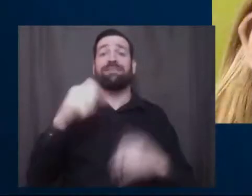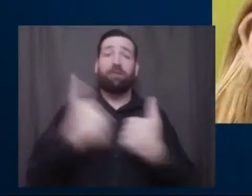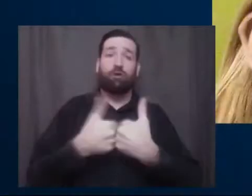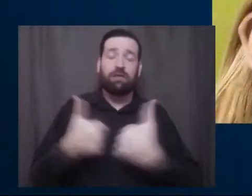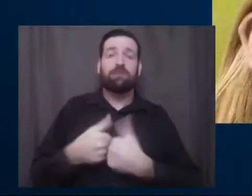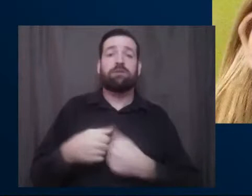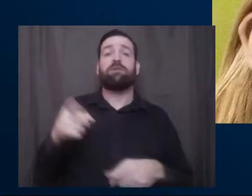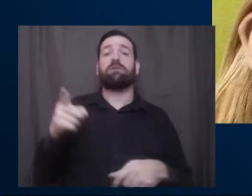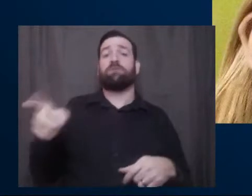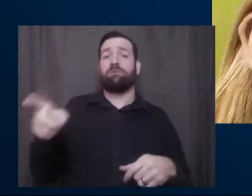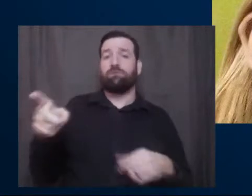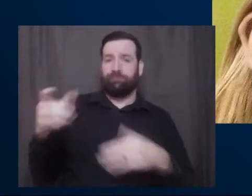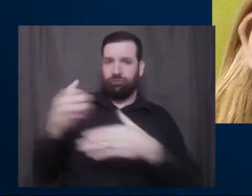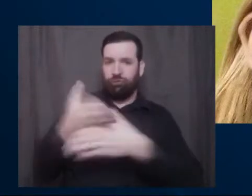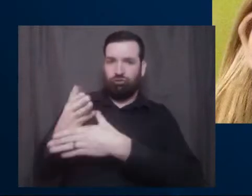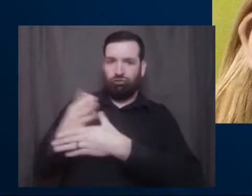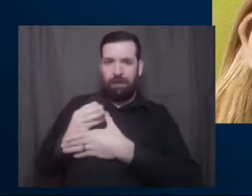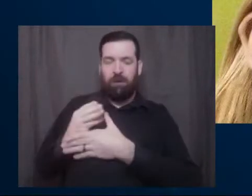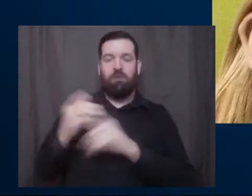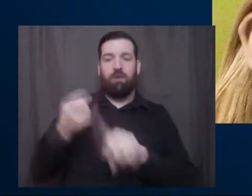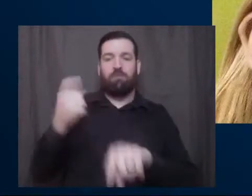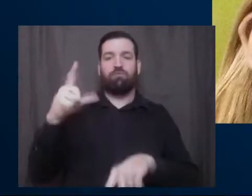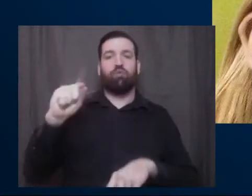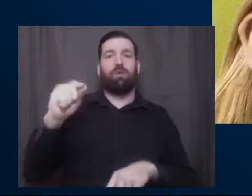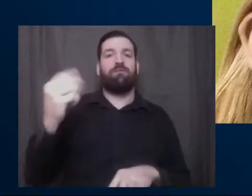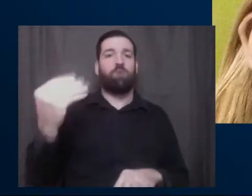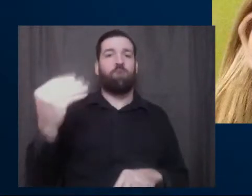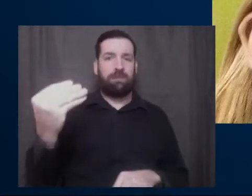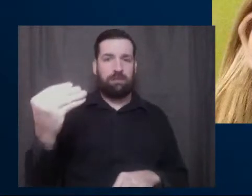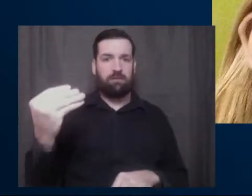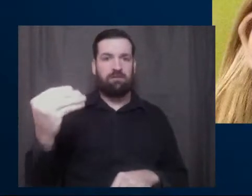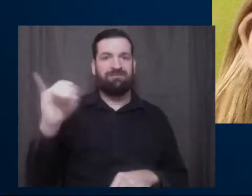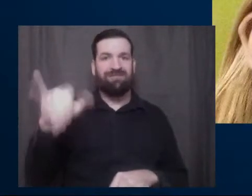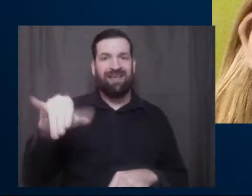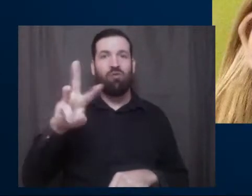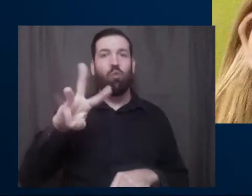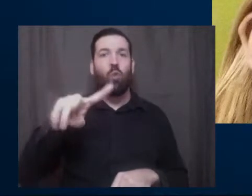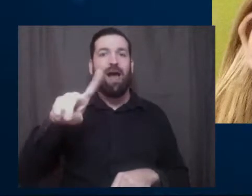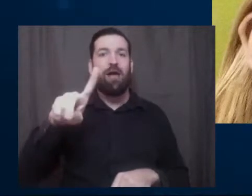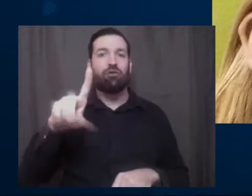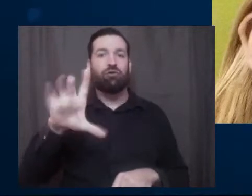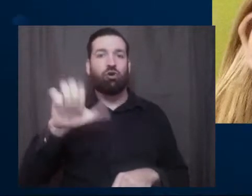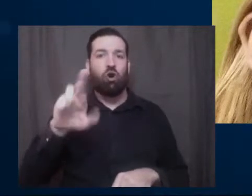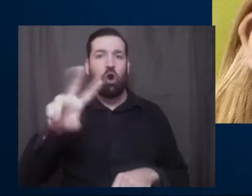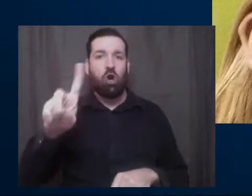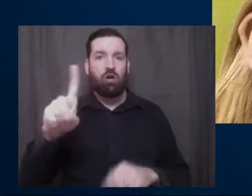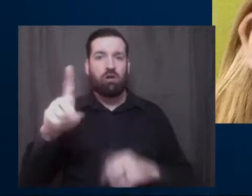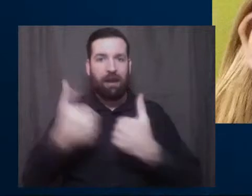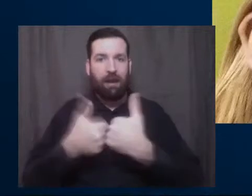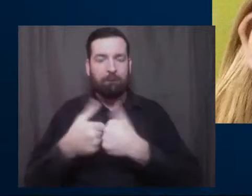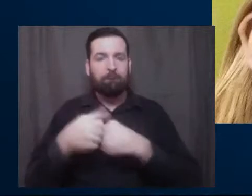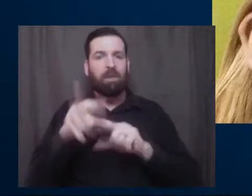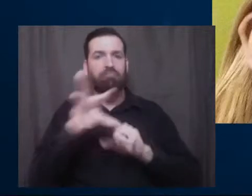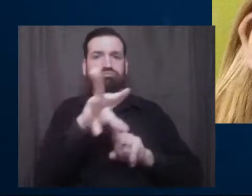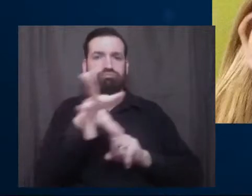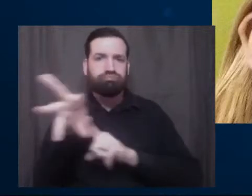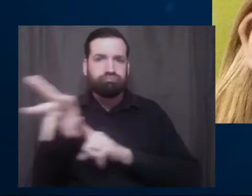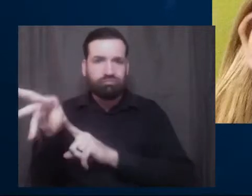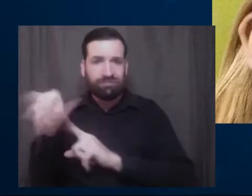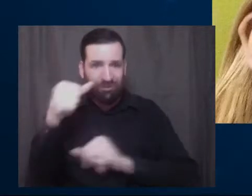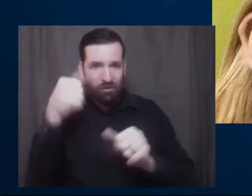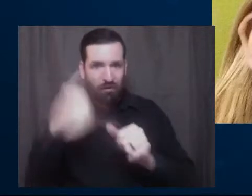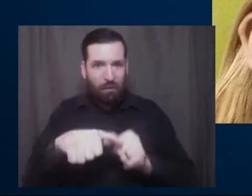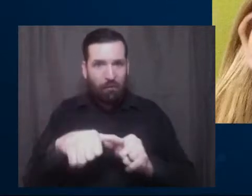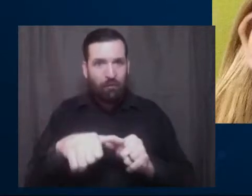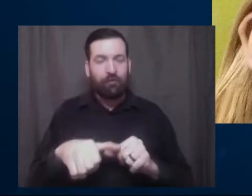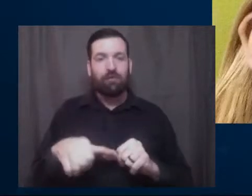back in 2014, and it was that wild card game. She took some cell phone video. I think a lot of you remember this I think I had people at the